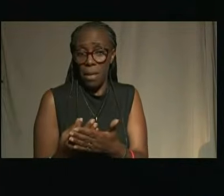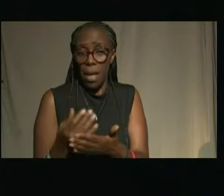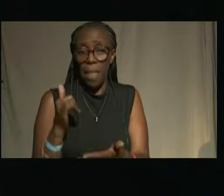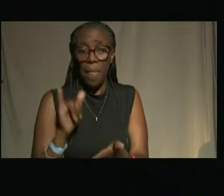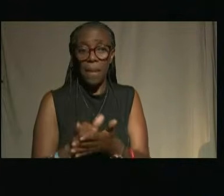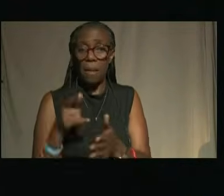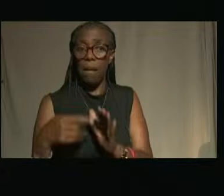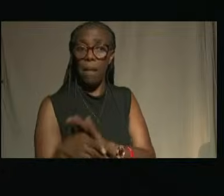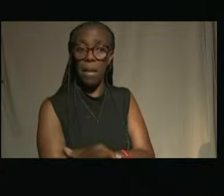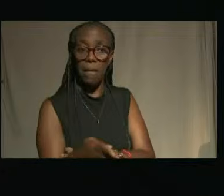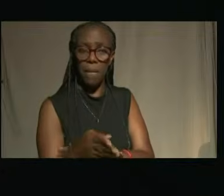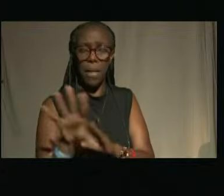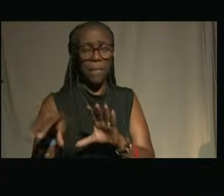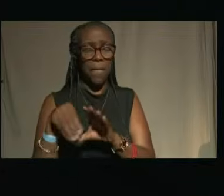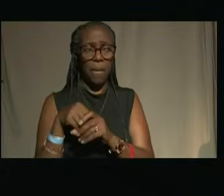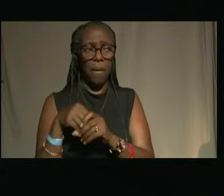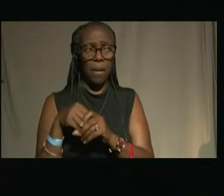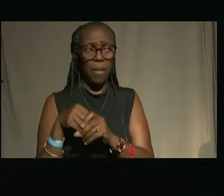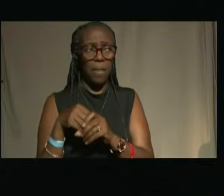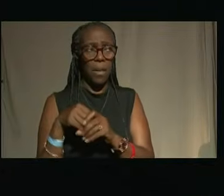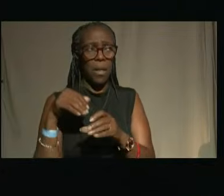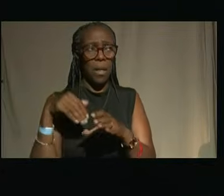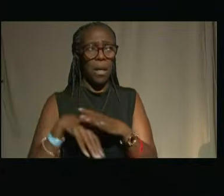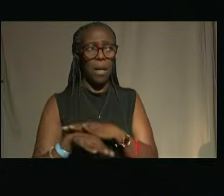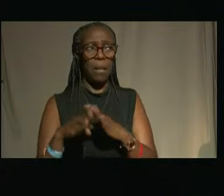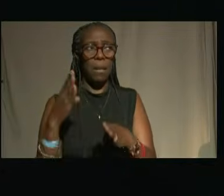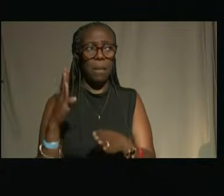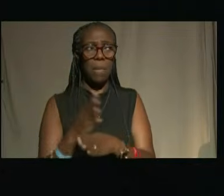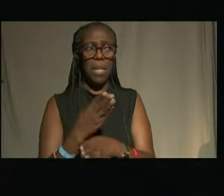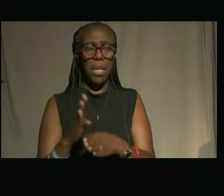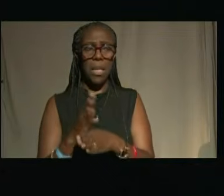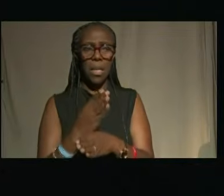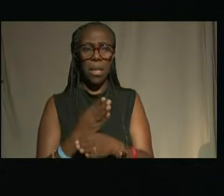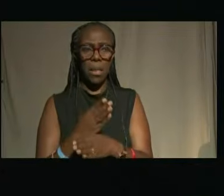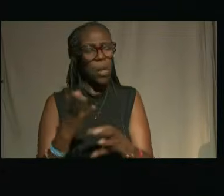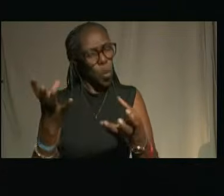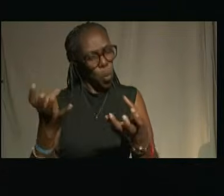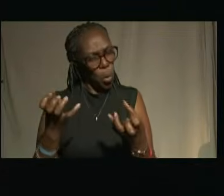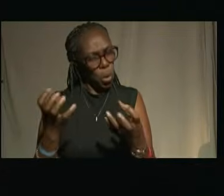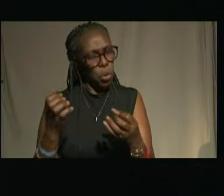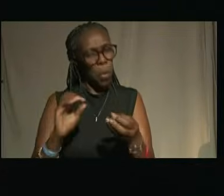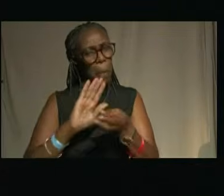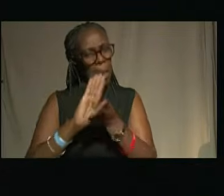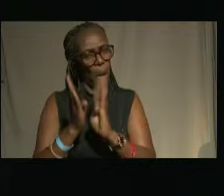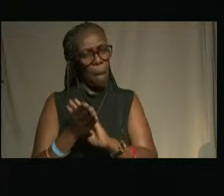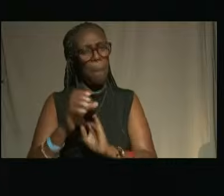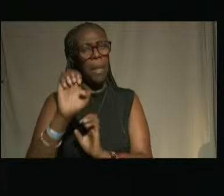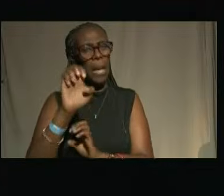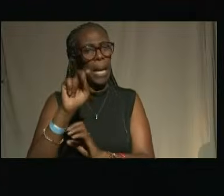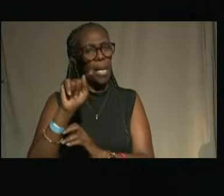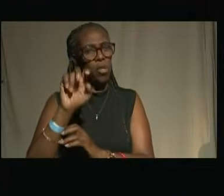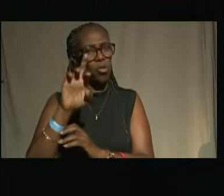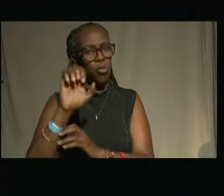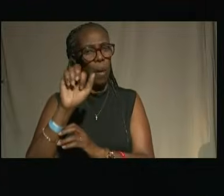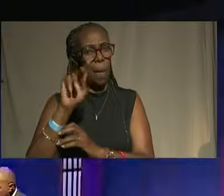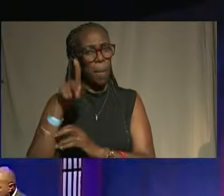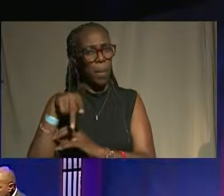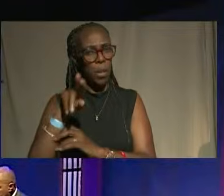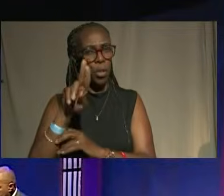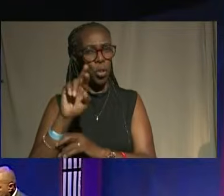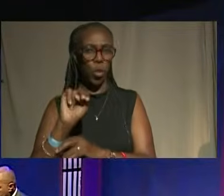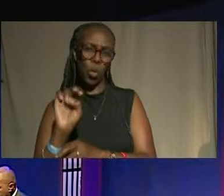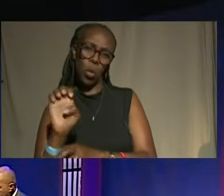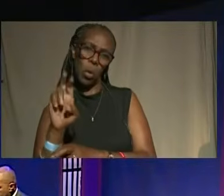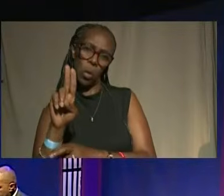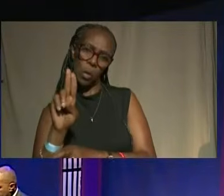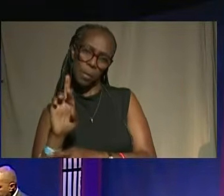industry or the particular stage of business of the entrepreneur. What will you do to address this and better help small businesses in Jamaica?